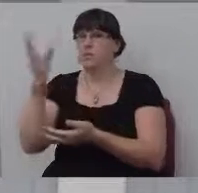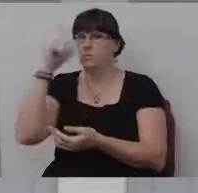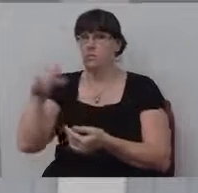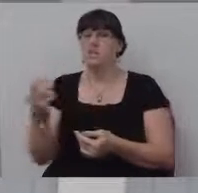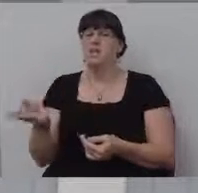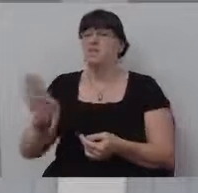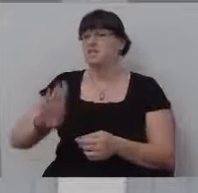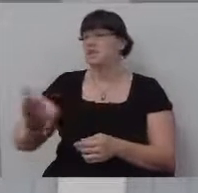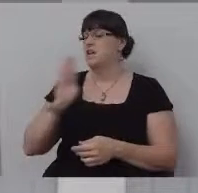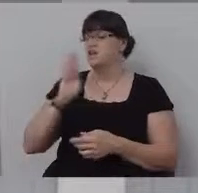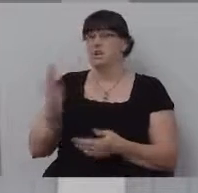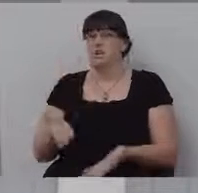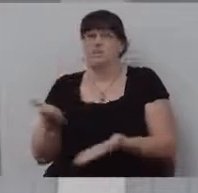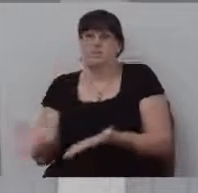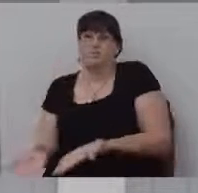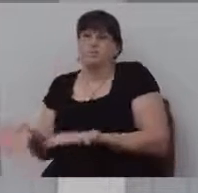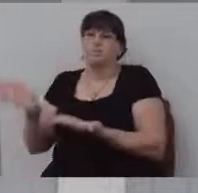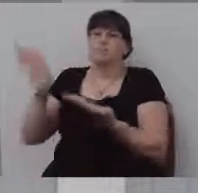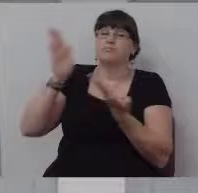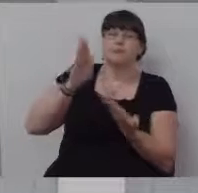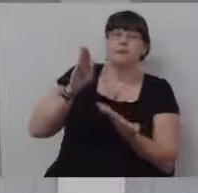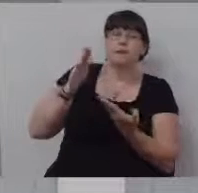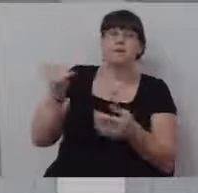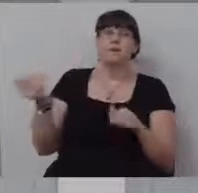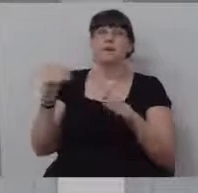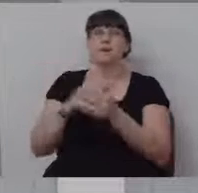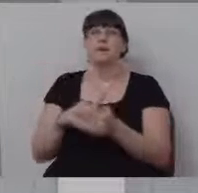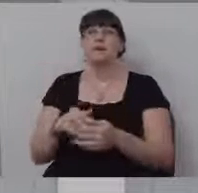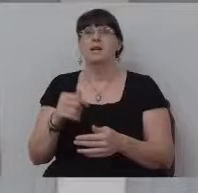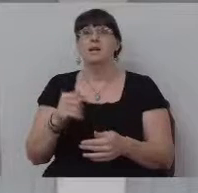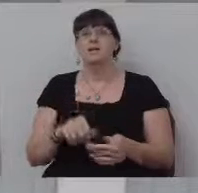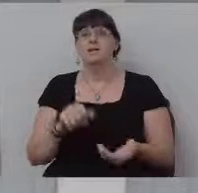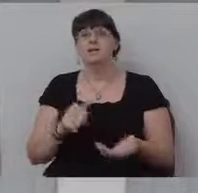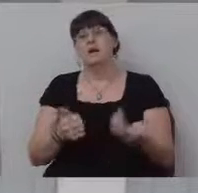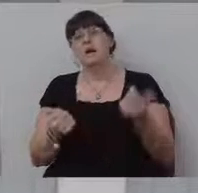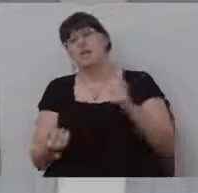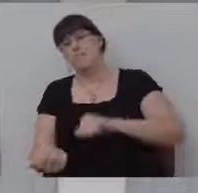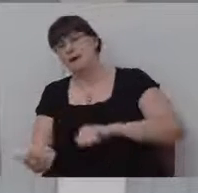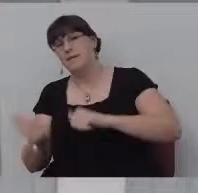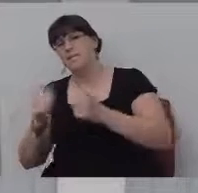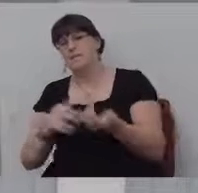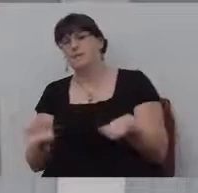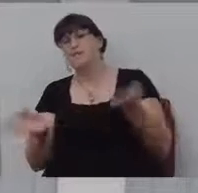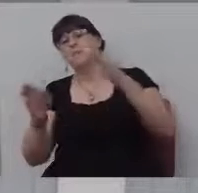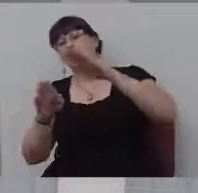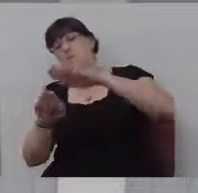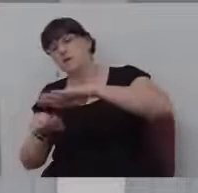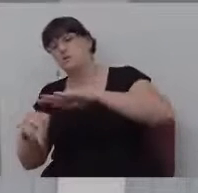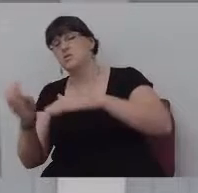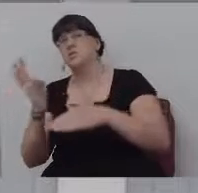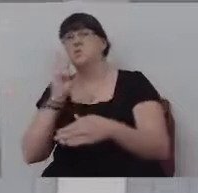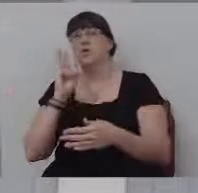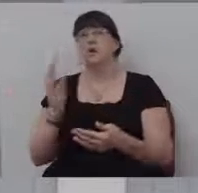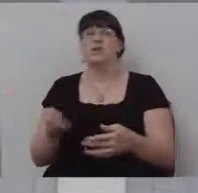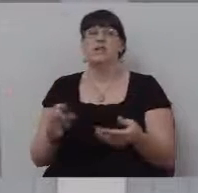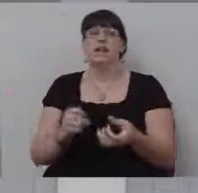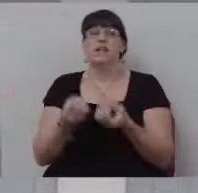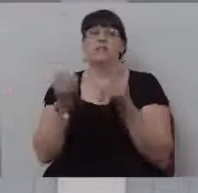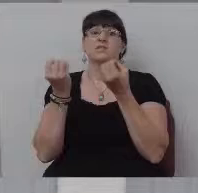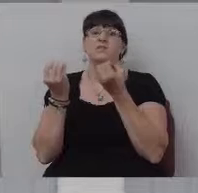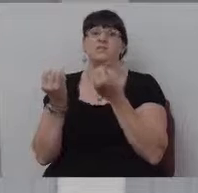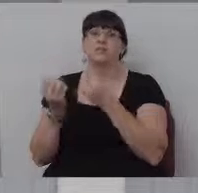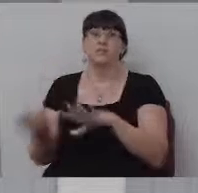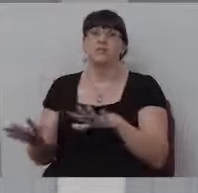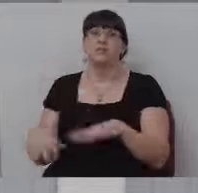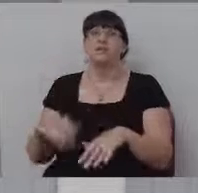able to pick me back up. He's going to do our baptized thing and then father, son, the Holy spirit, and he's going to put me under water and then he's going to go like this and I'm not going to be there.